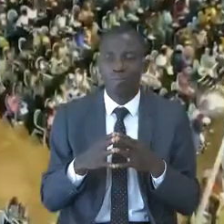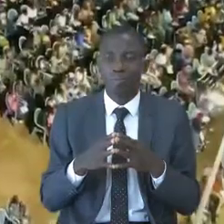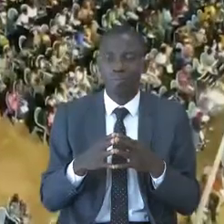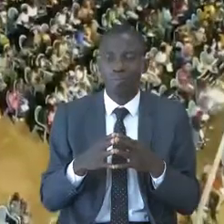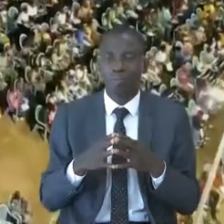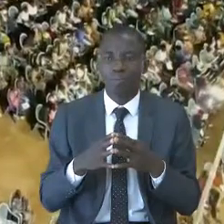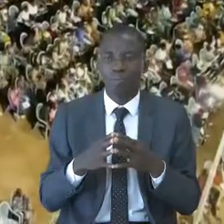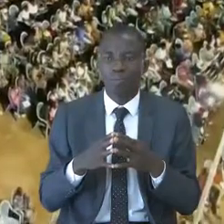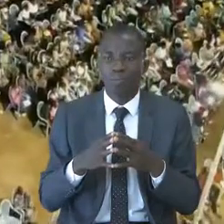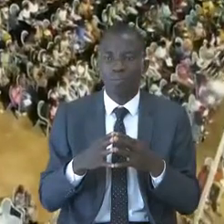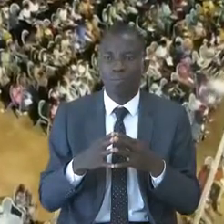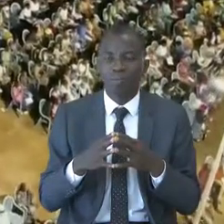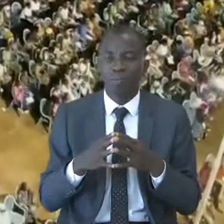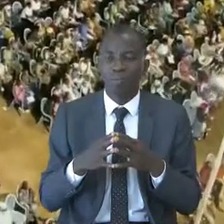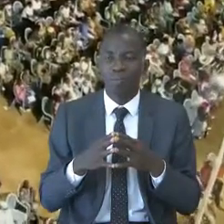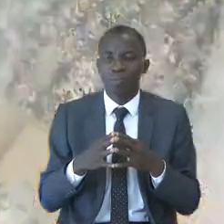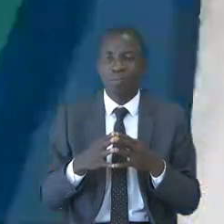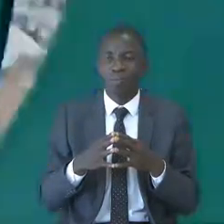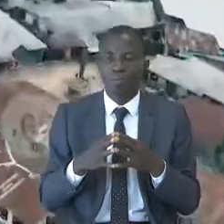to us.